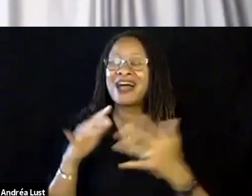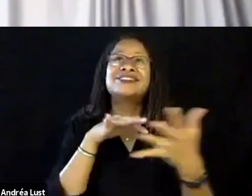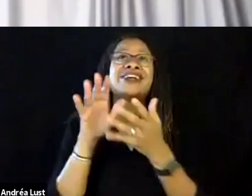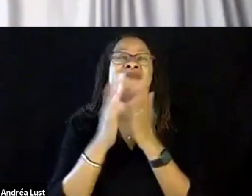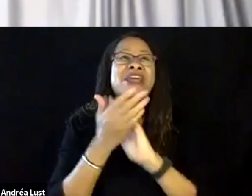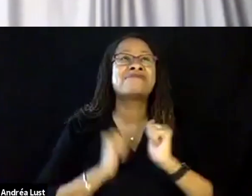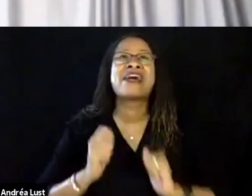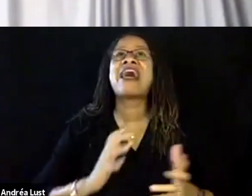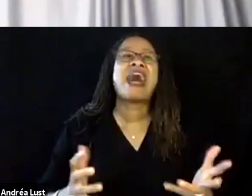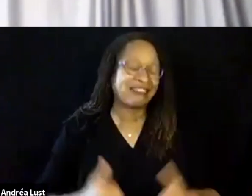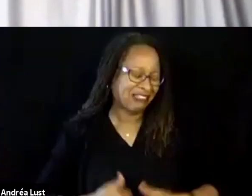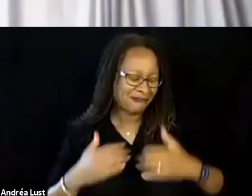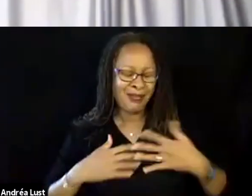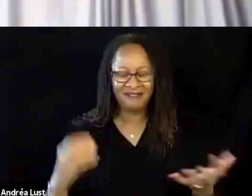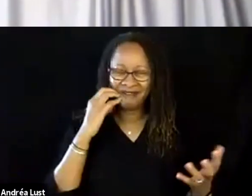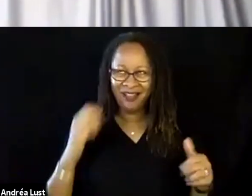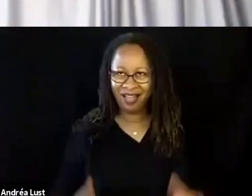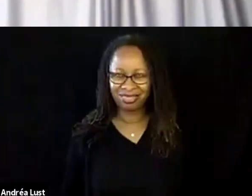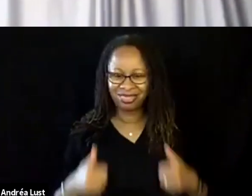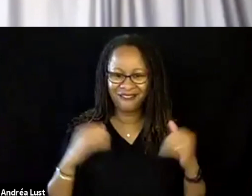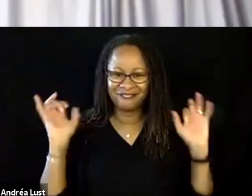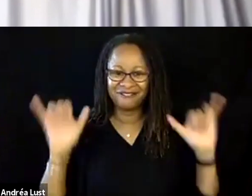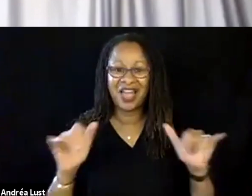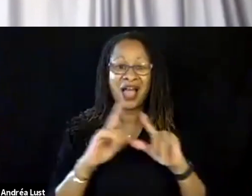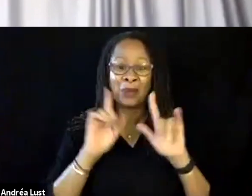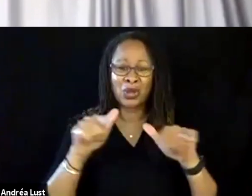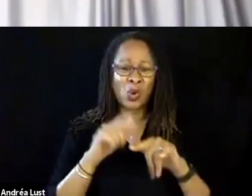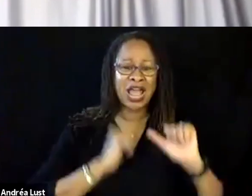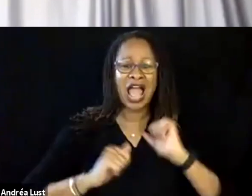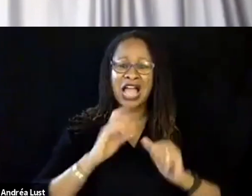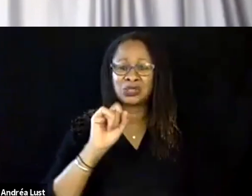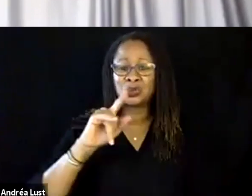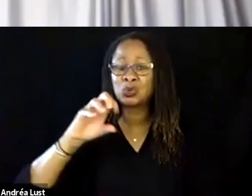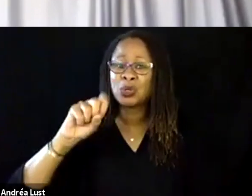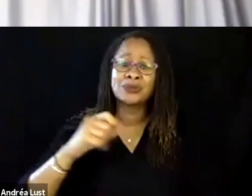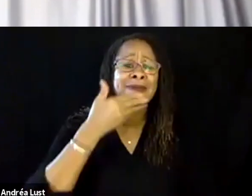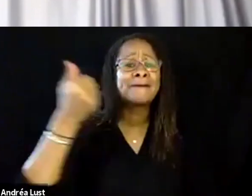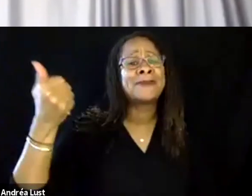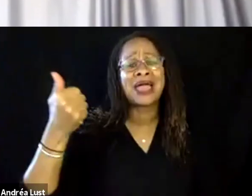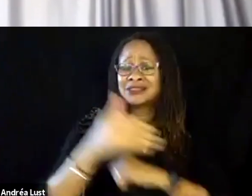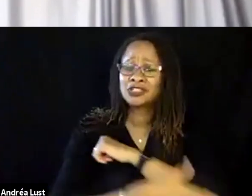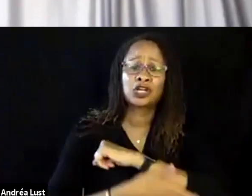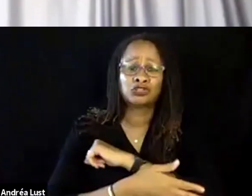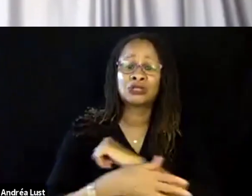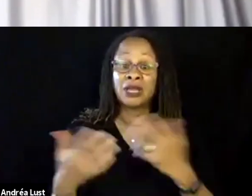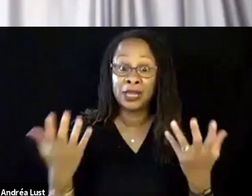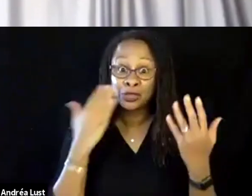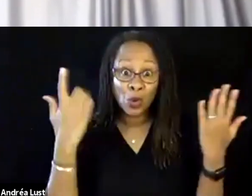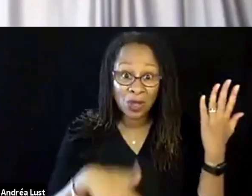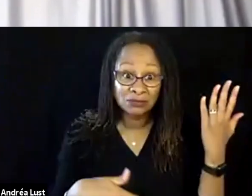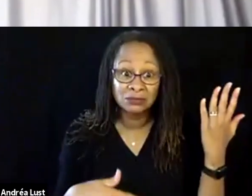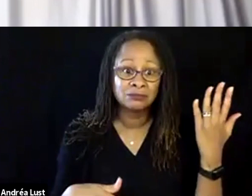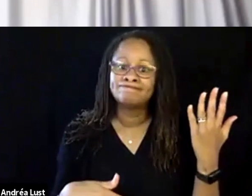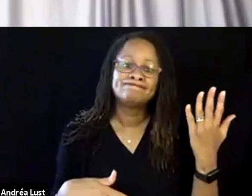live my best life. But then I would even go to acting studios that were some of the best acting studios. And do you know what?